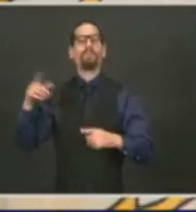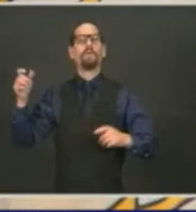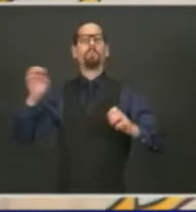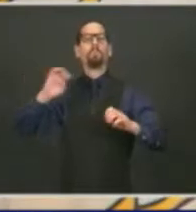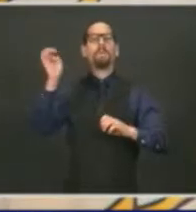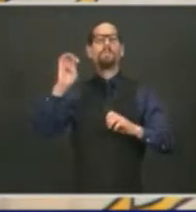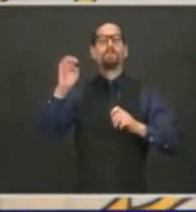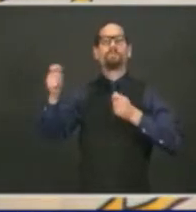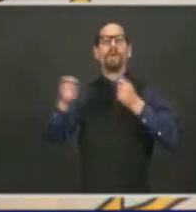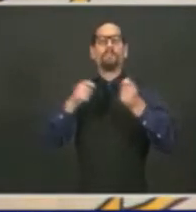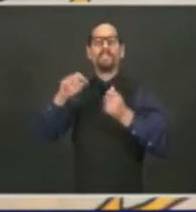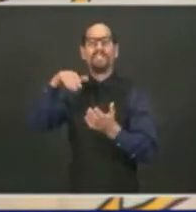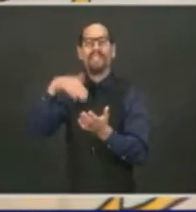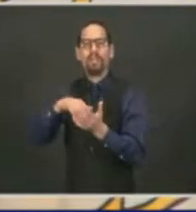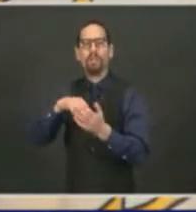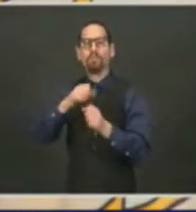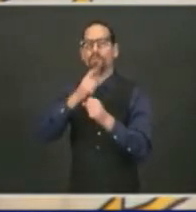January,